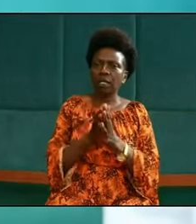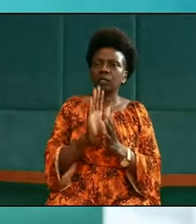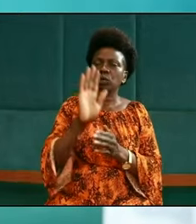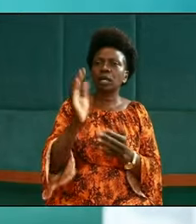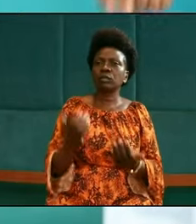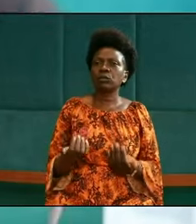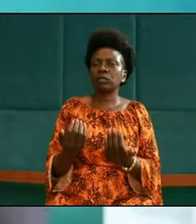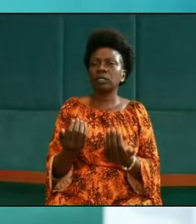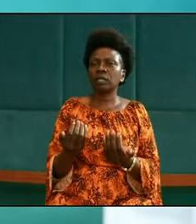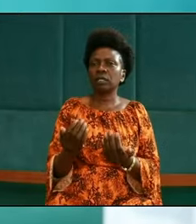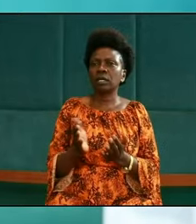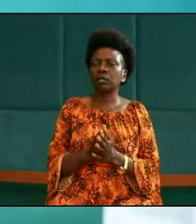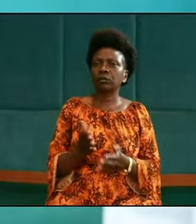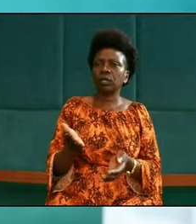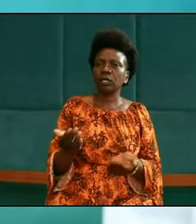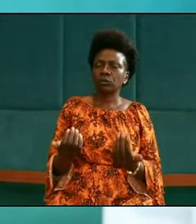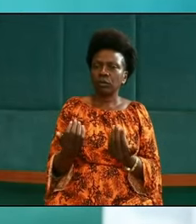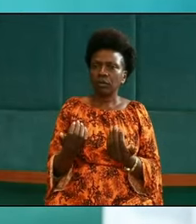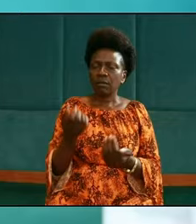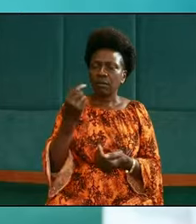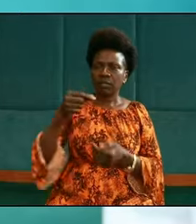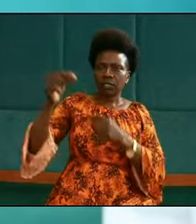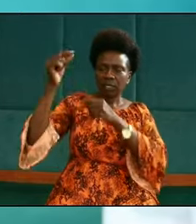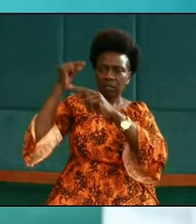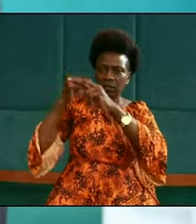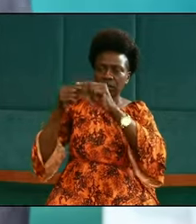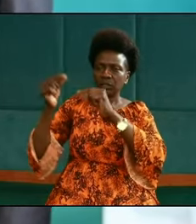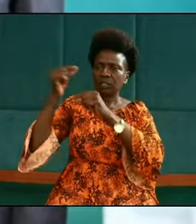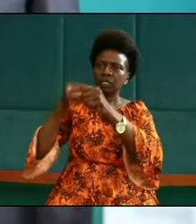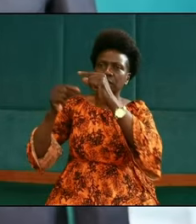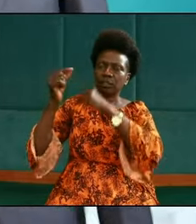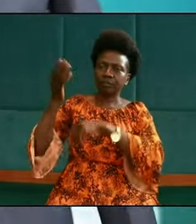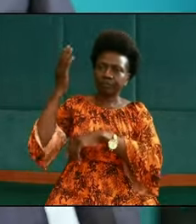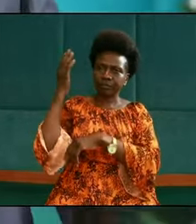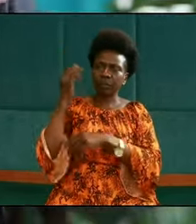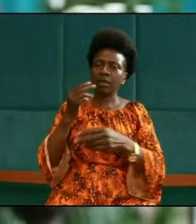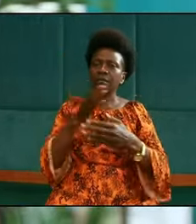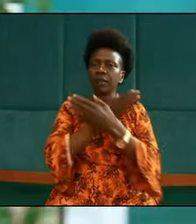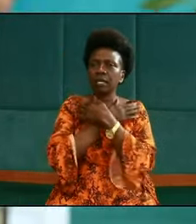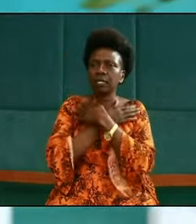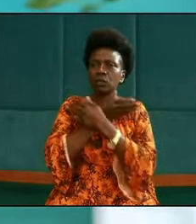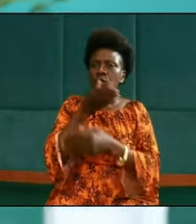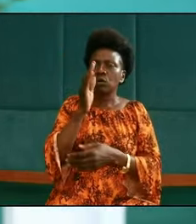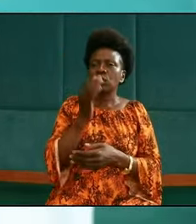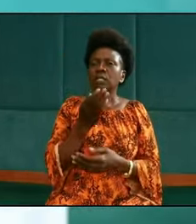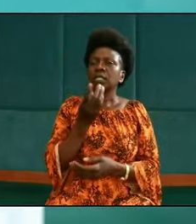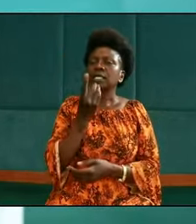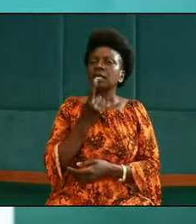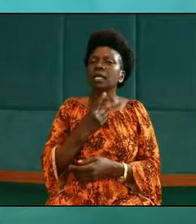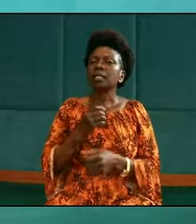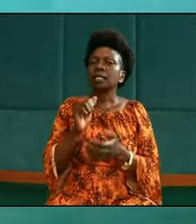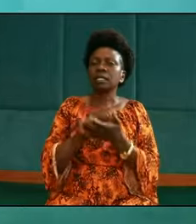children, for generations and generations." Friend, God intends